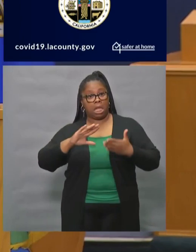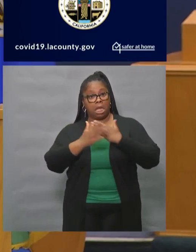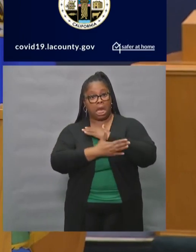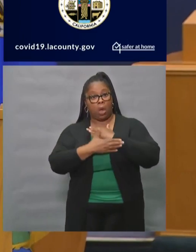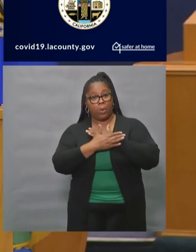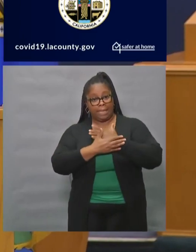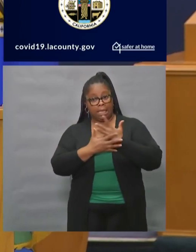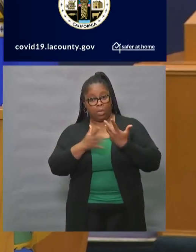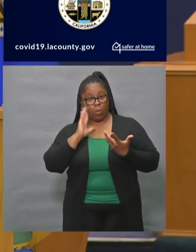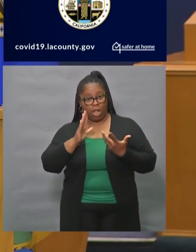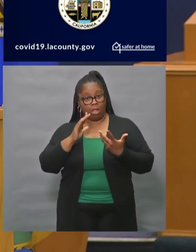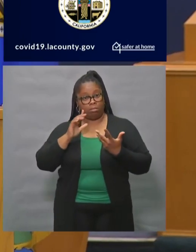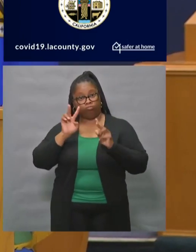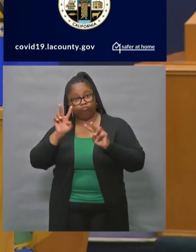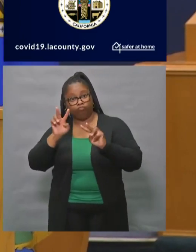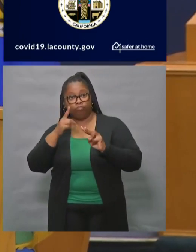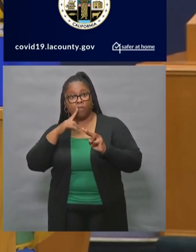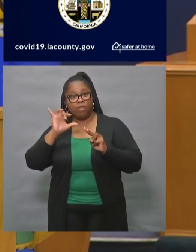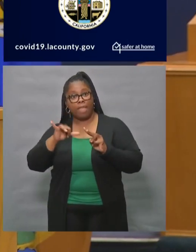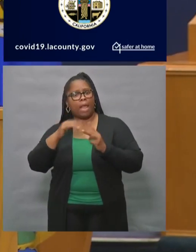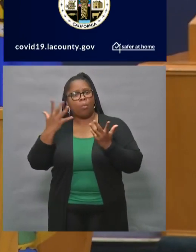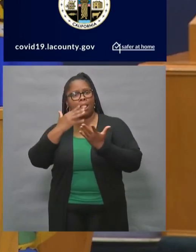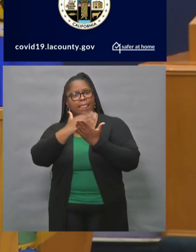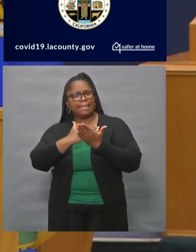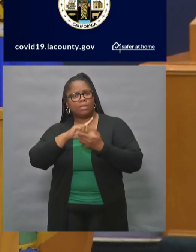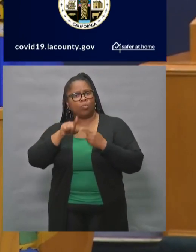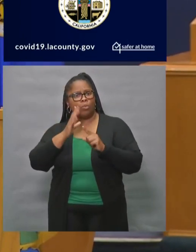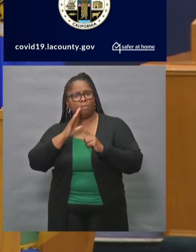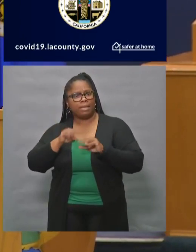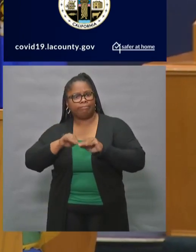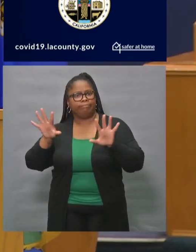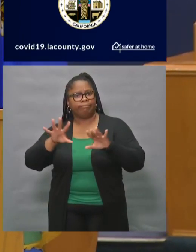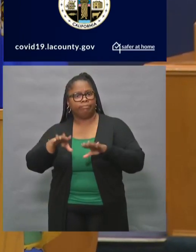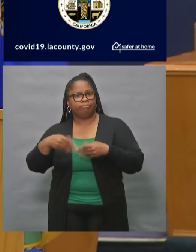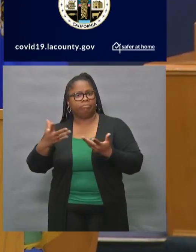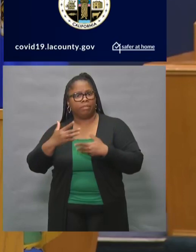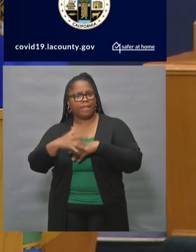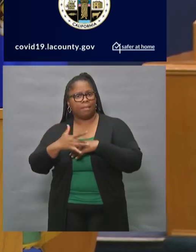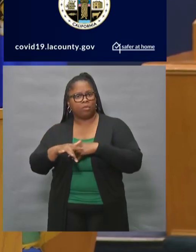cutback or furlough list from the county. Thank you all.